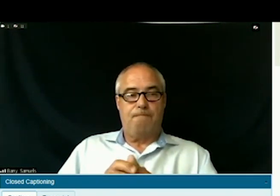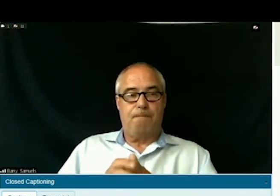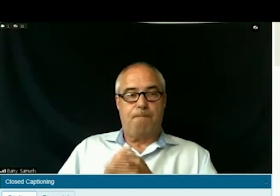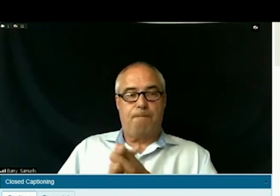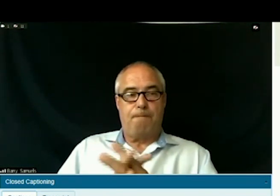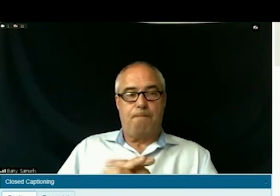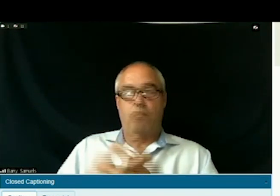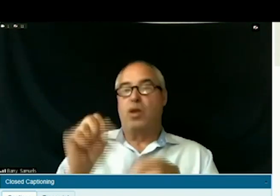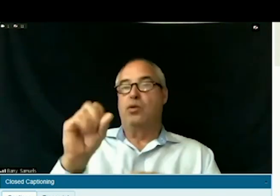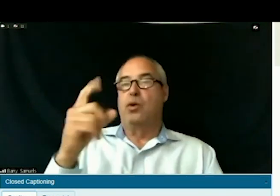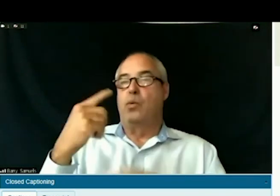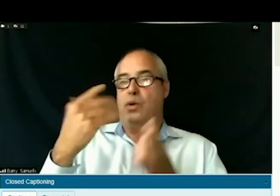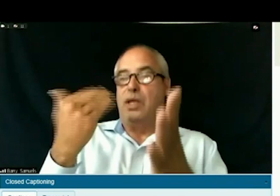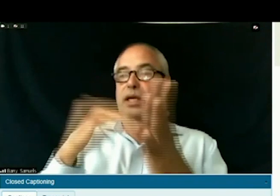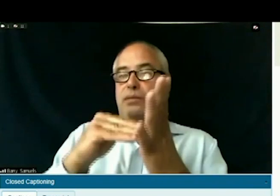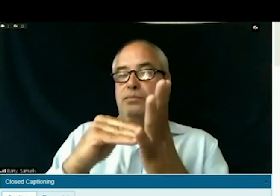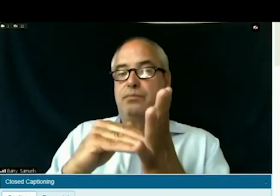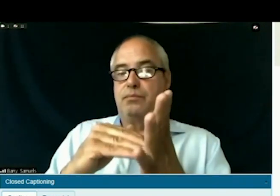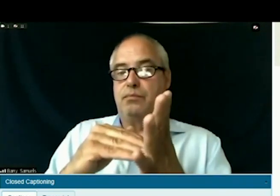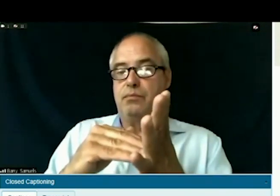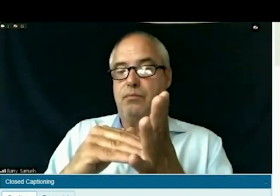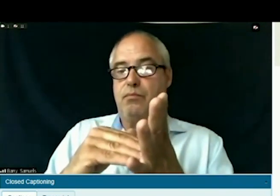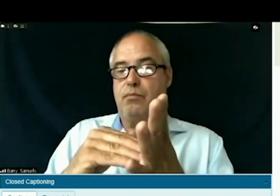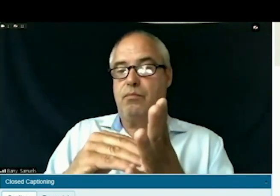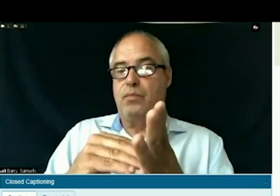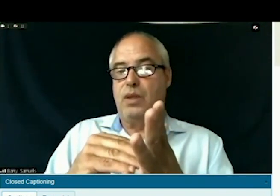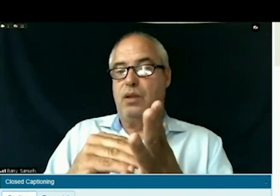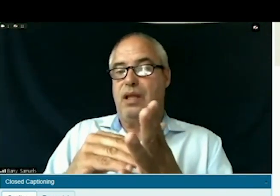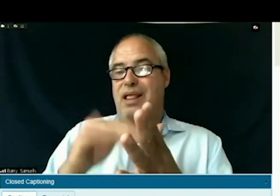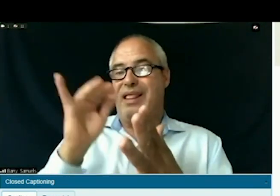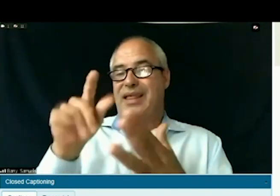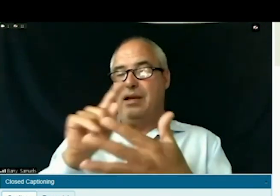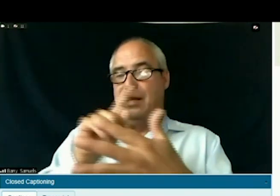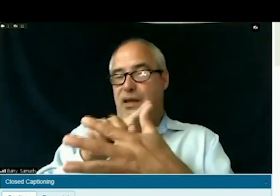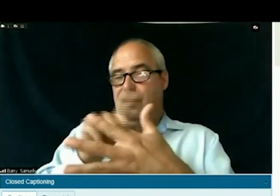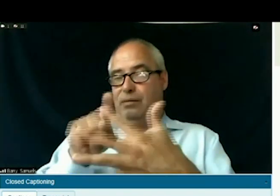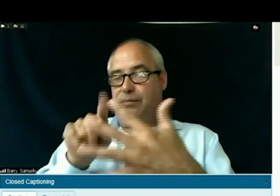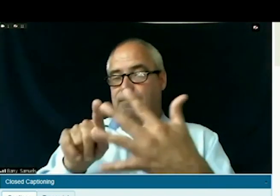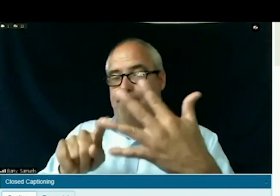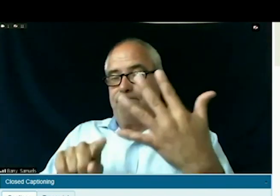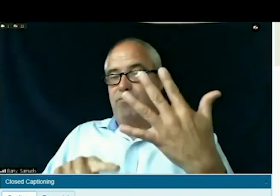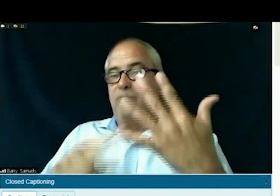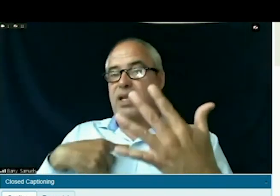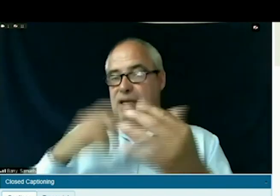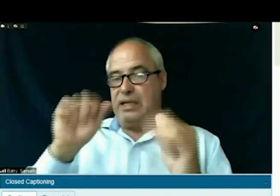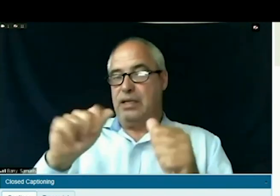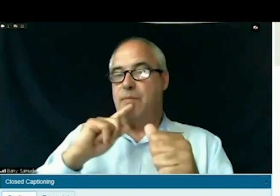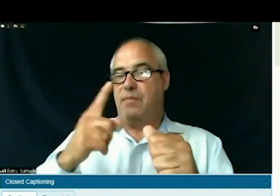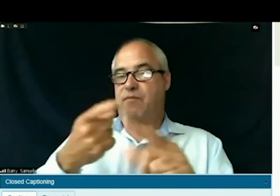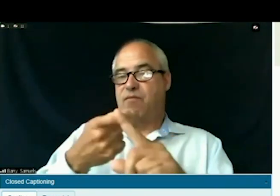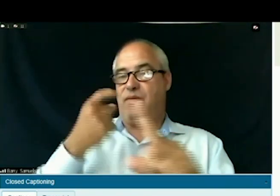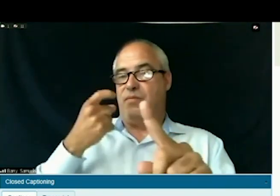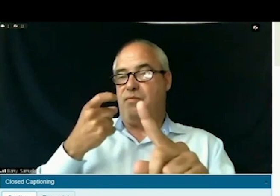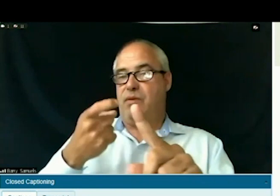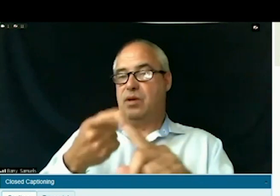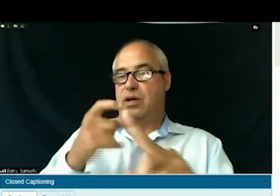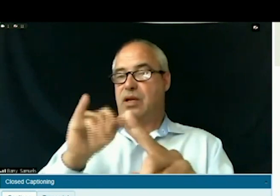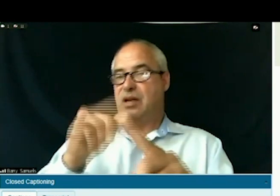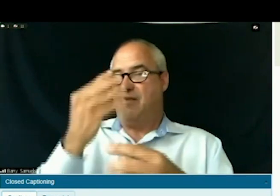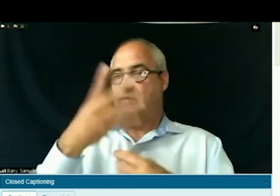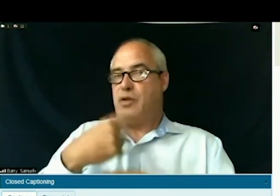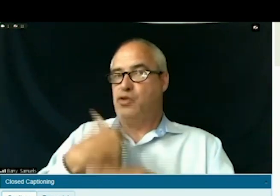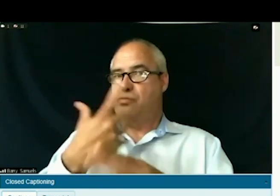And so again, these are things that we were able to glean from the data, so that